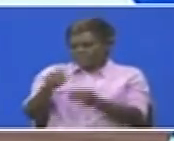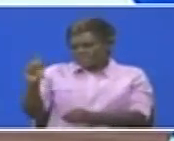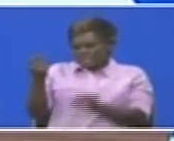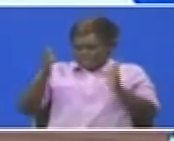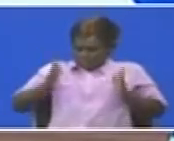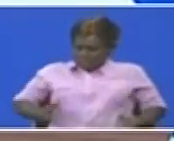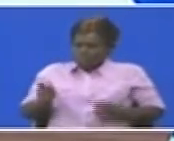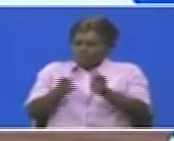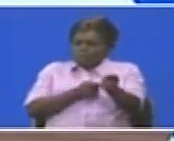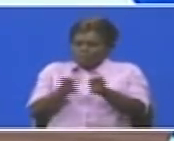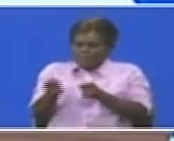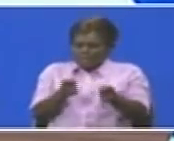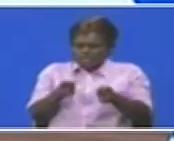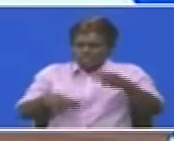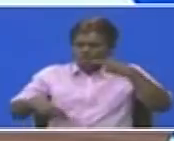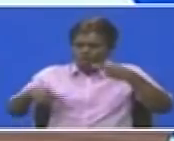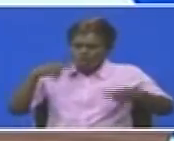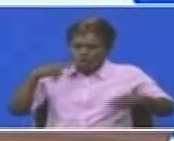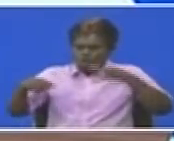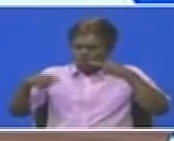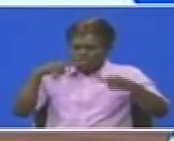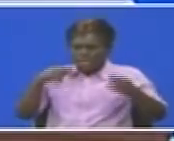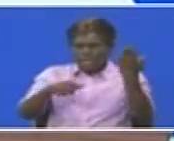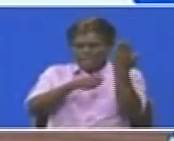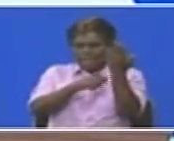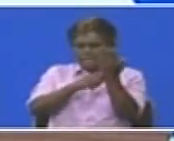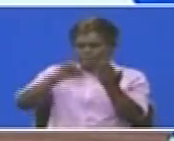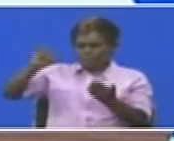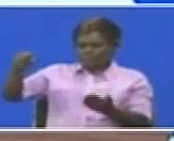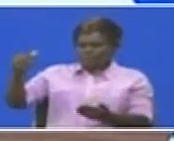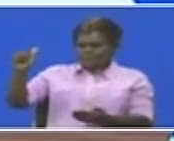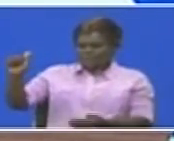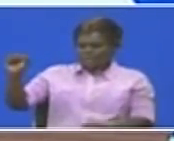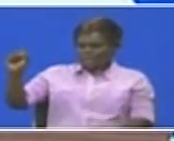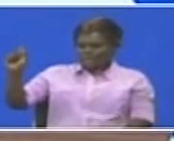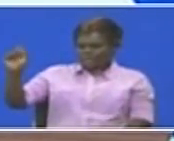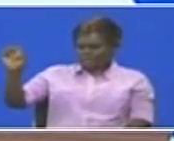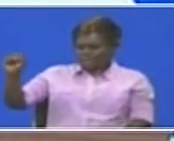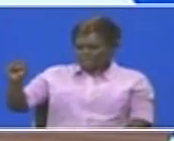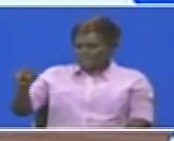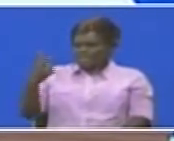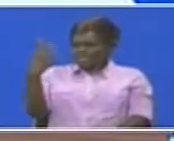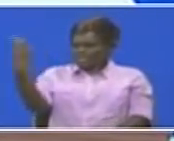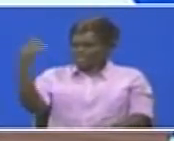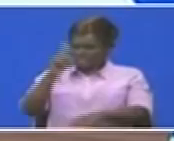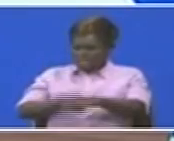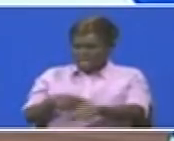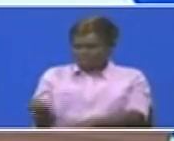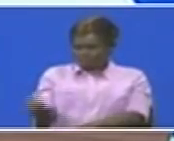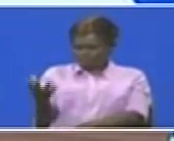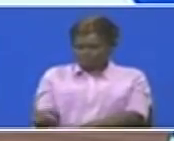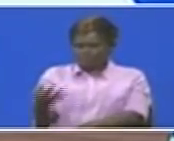been managing Jazeera Palace Hotel. His name is Justus Kisaulu. Right. The hotel has been attacked 3 times, but the man is